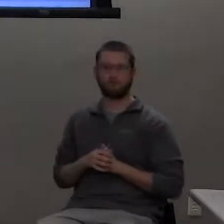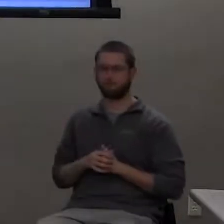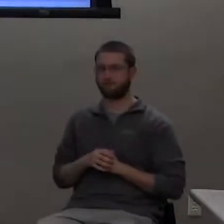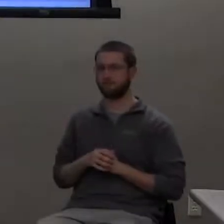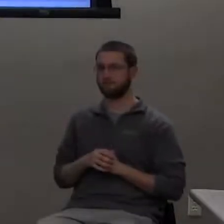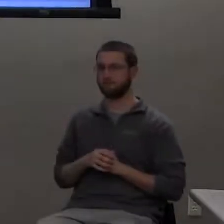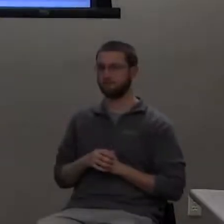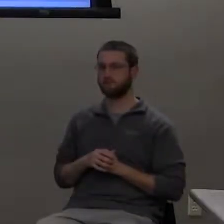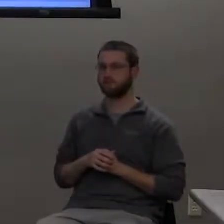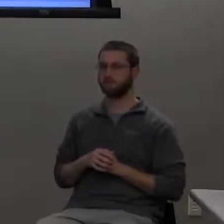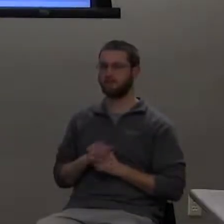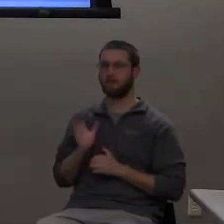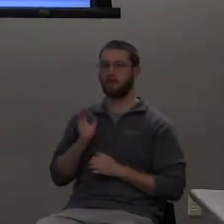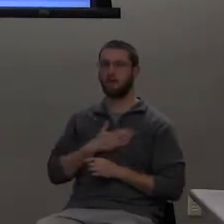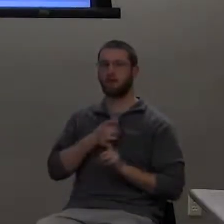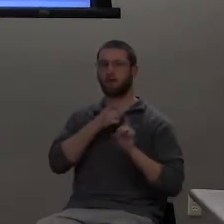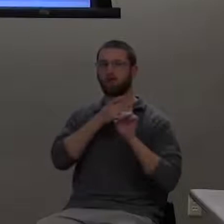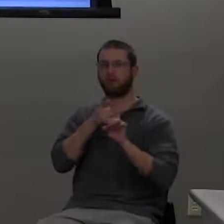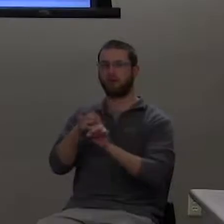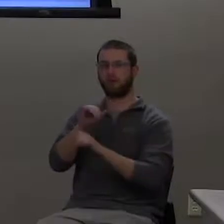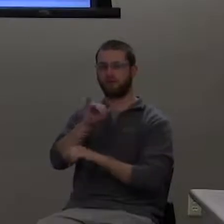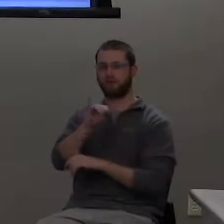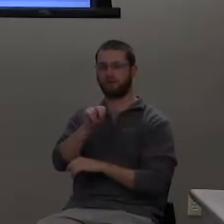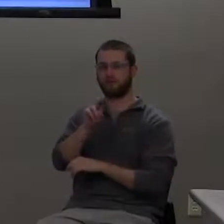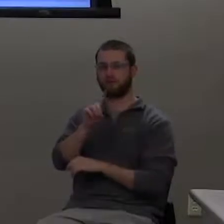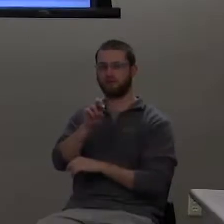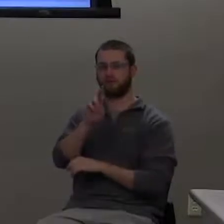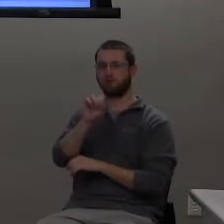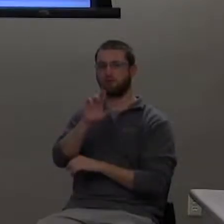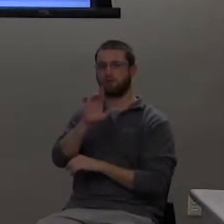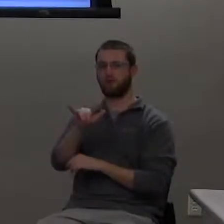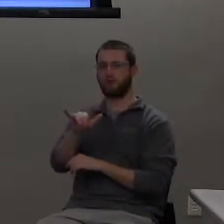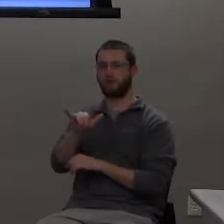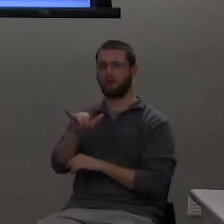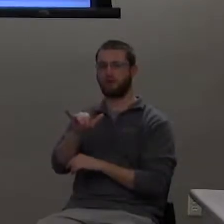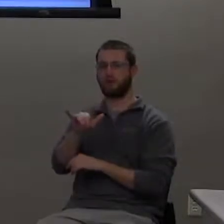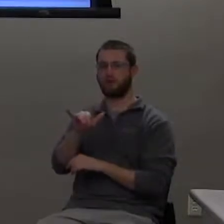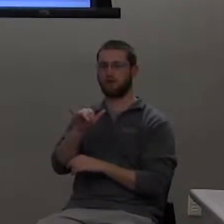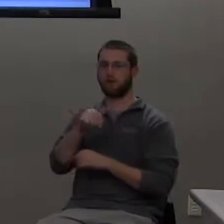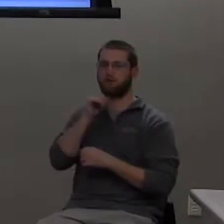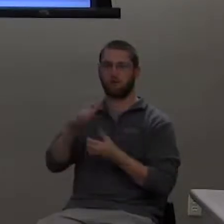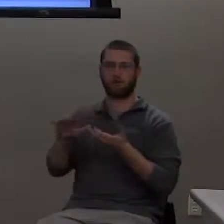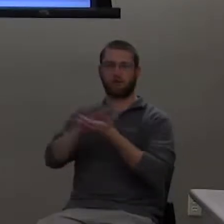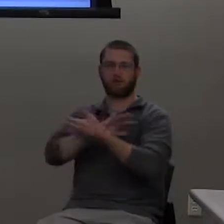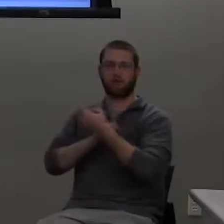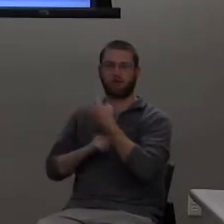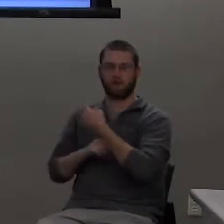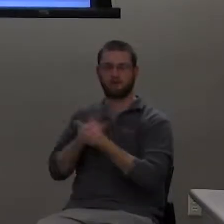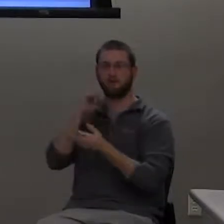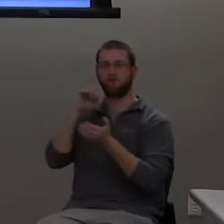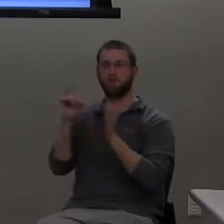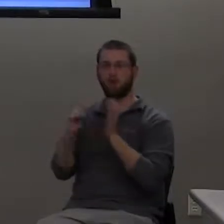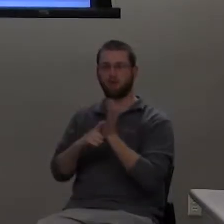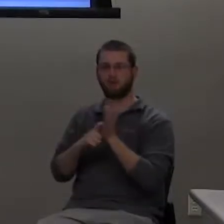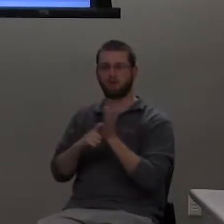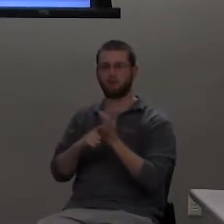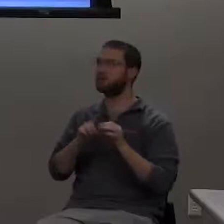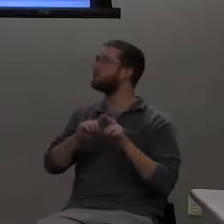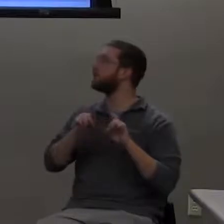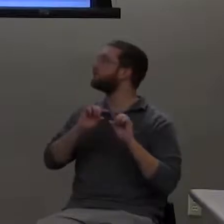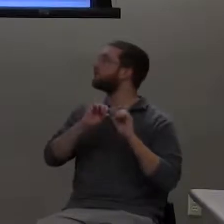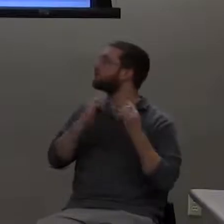So what are our target industries? You can see here, and I'm not going to belabor this, the factors considered to identify what those clusters